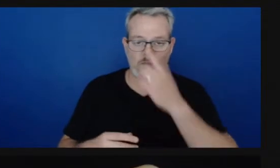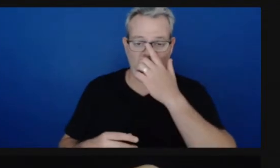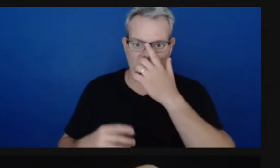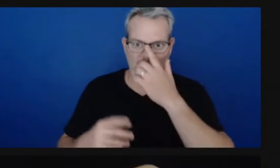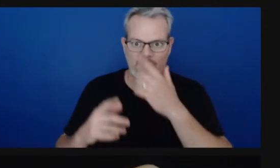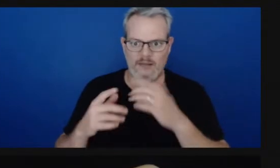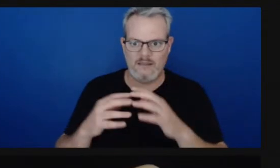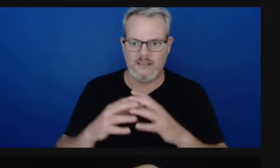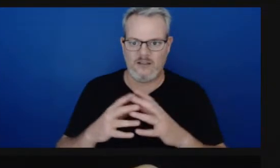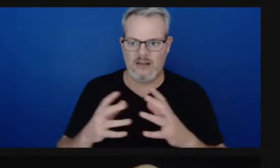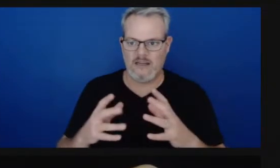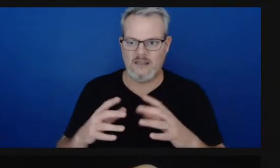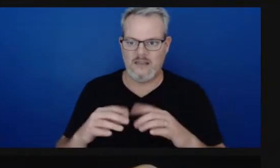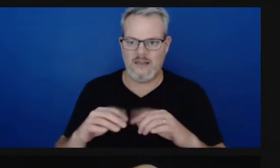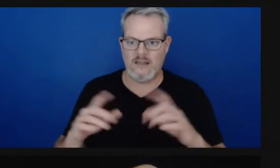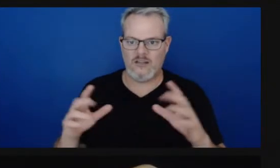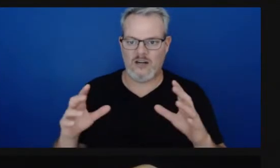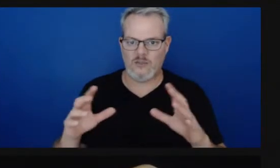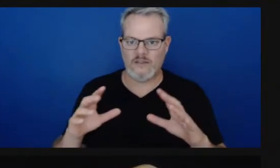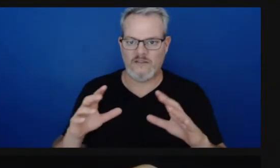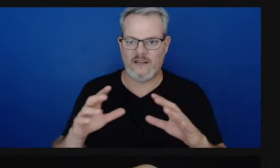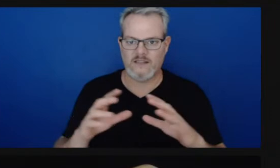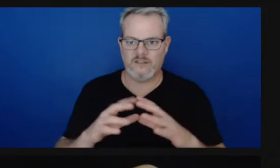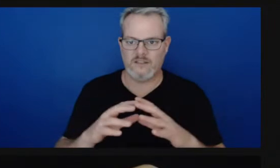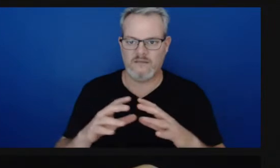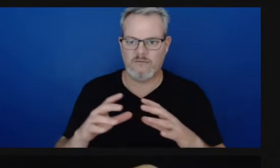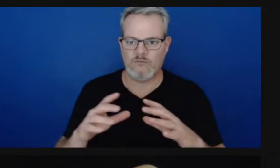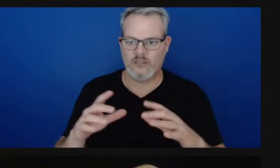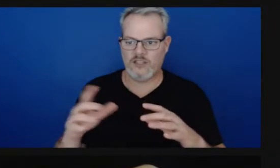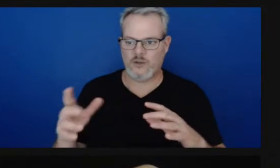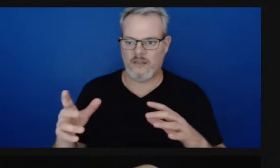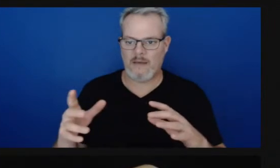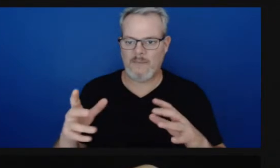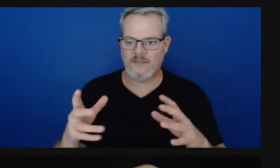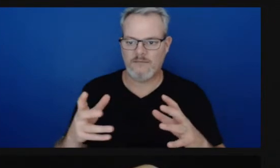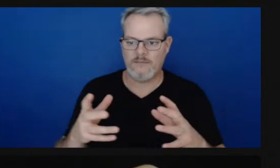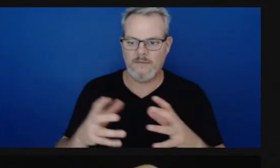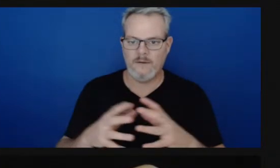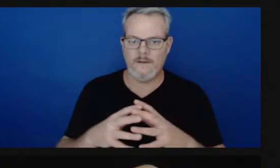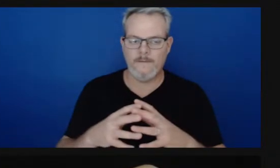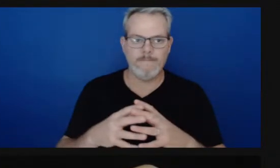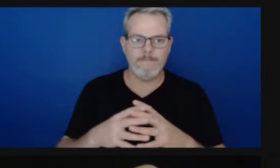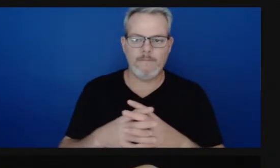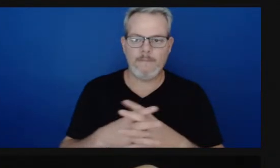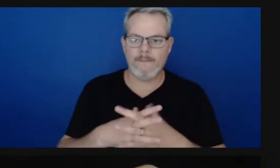me is when I hear 1823, I think, okay, it actually was close to an area where it could actually erupt.